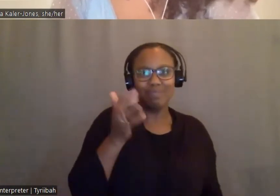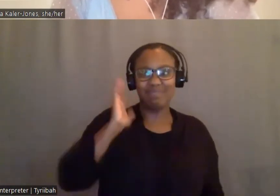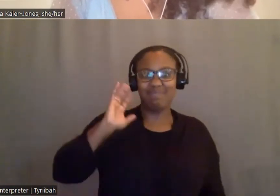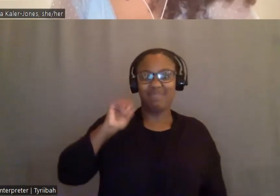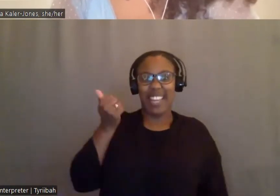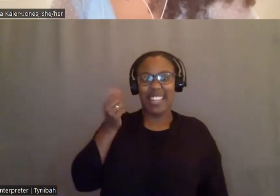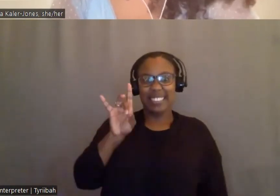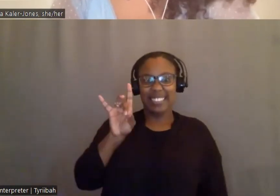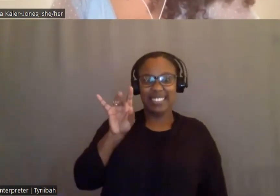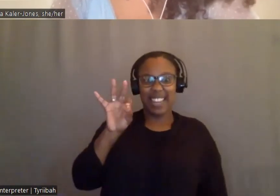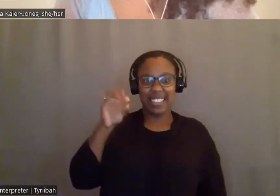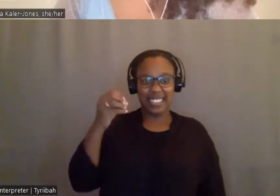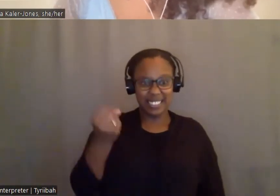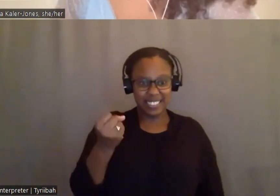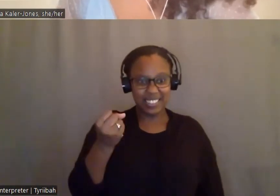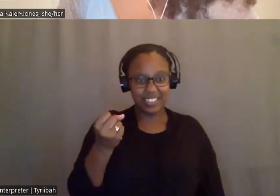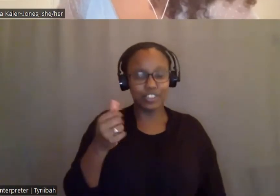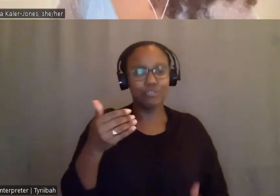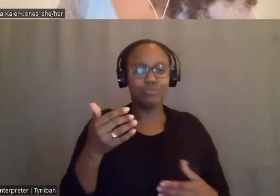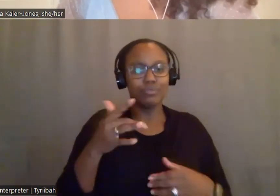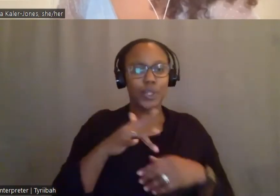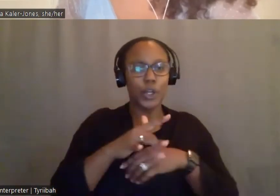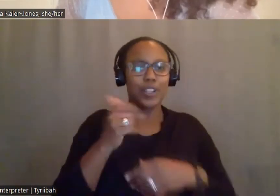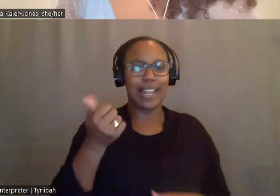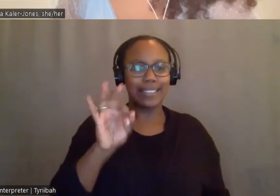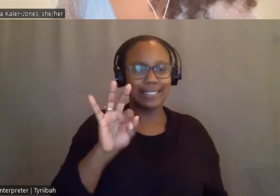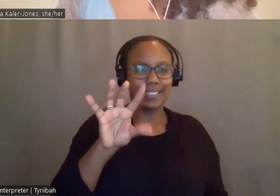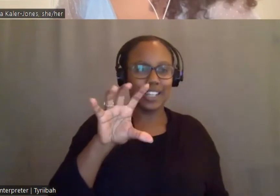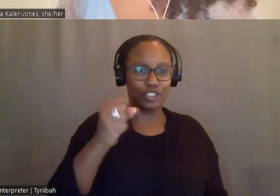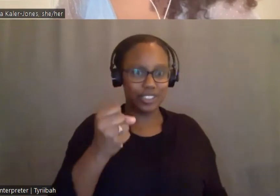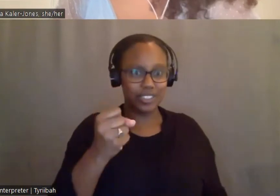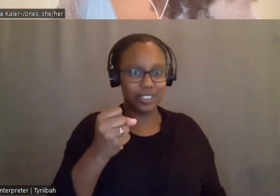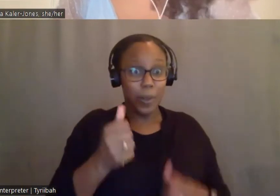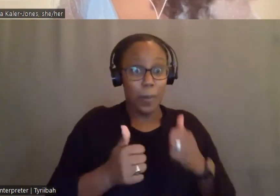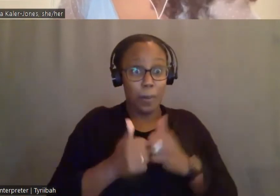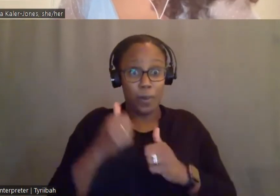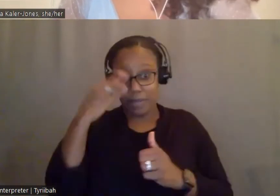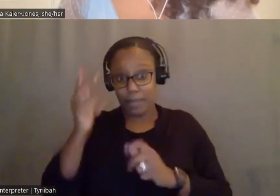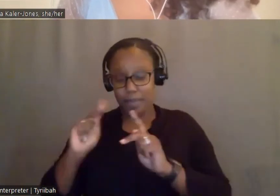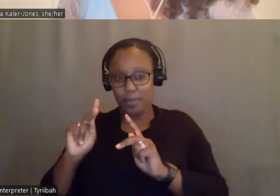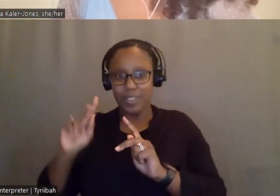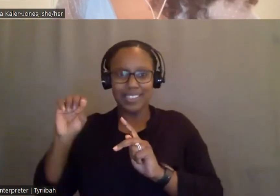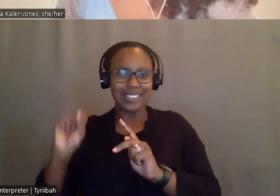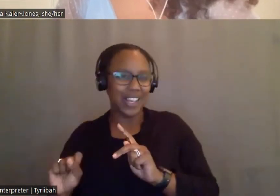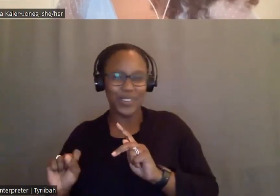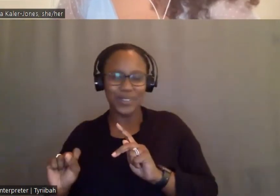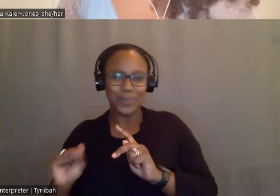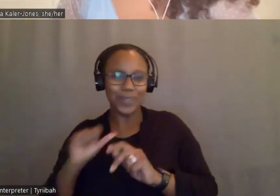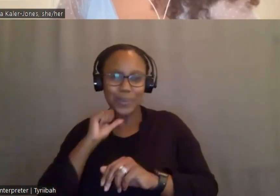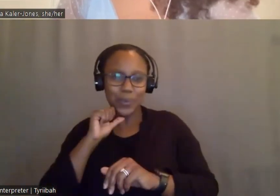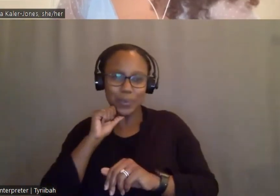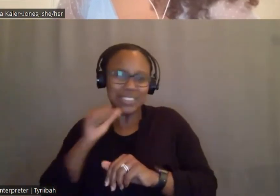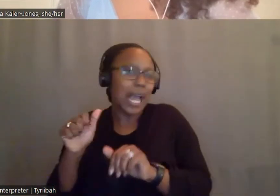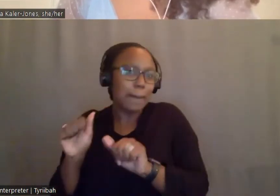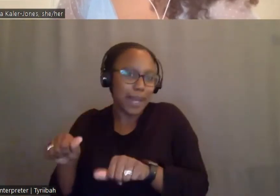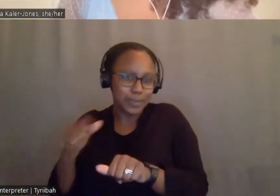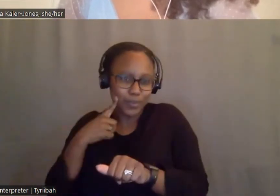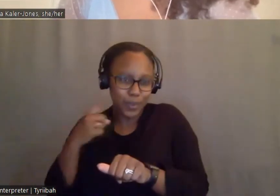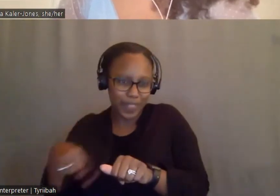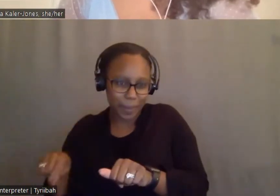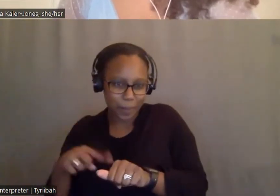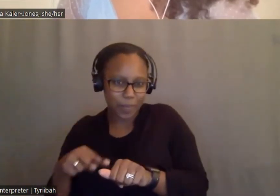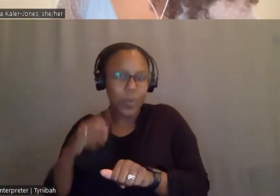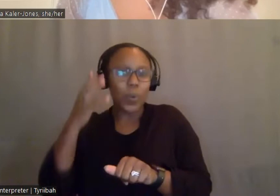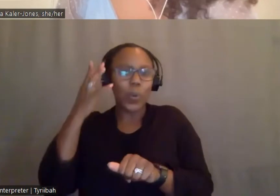early 1900s that for most Black people in the South is no longer possible, at least on a larger scale, because of